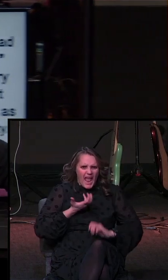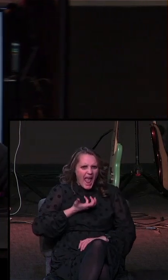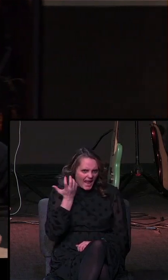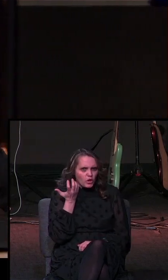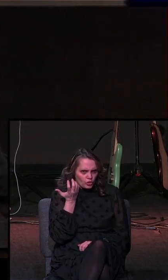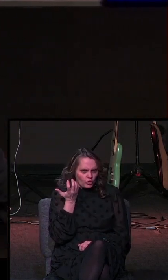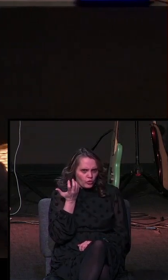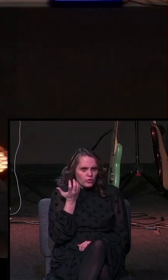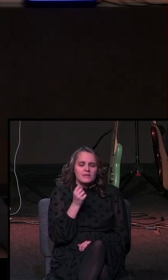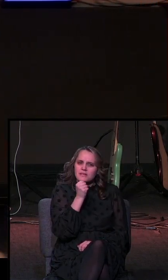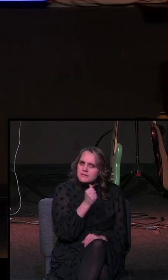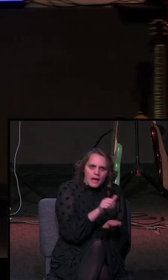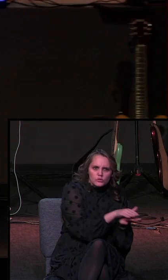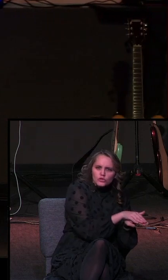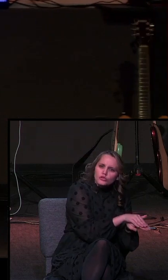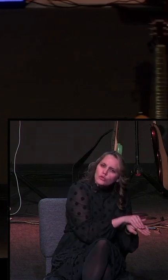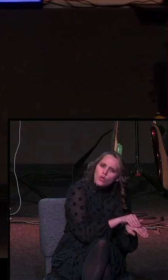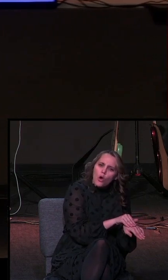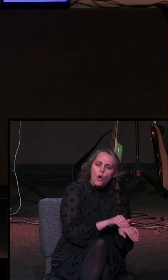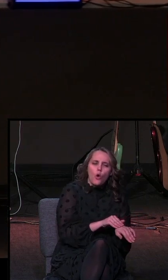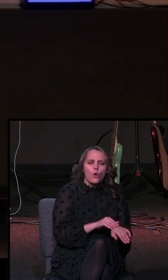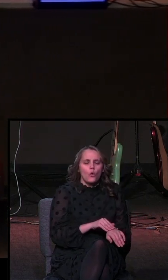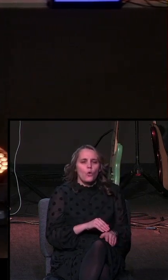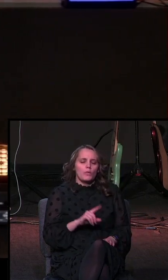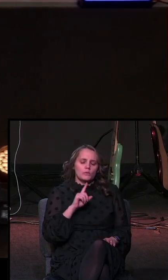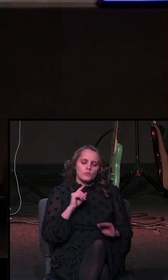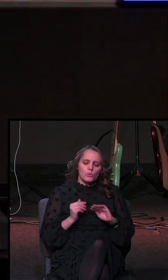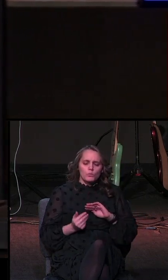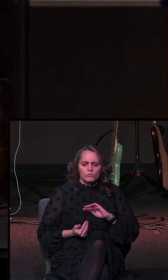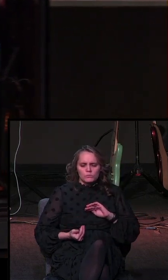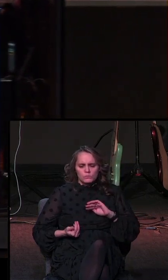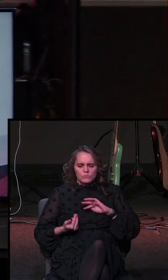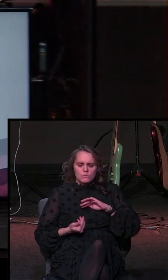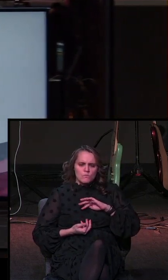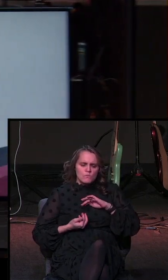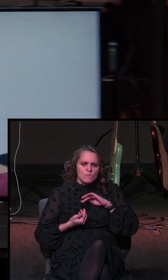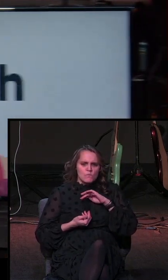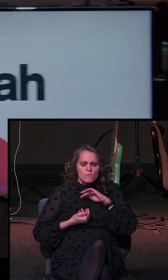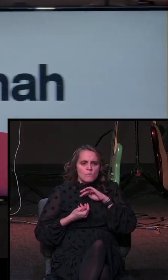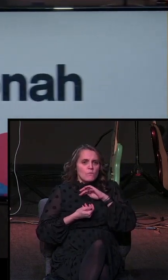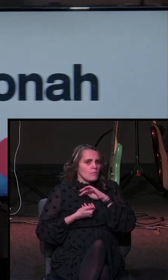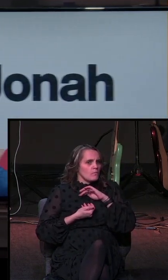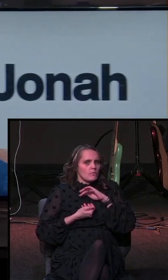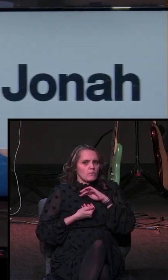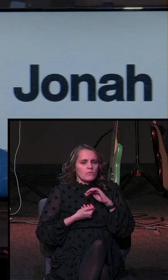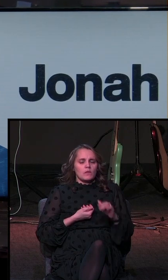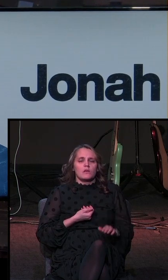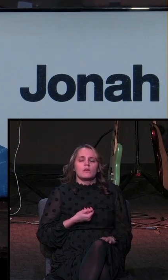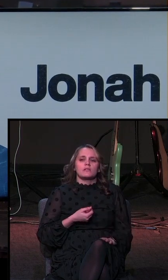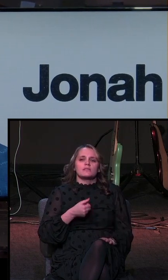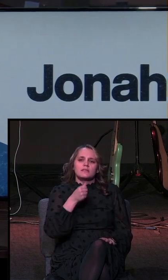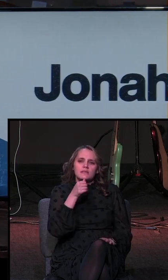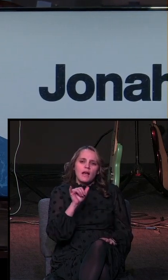anger that's kind of like a slow bitterness that just sort of bubbles beneath the surface for years. This is not just kind of like cynicism or, you